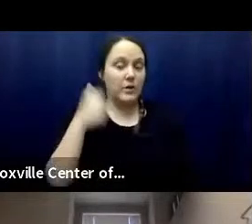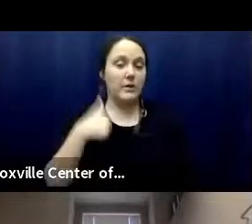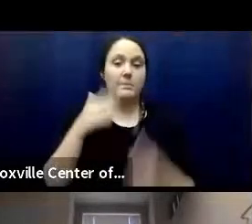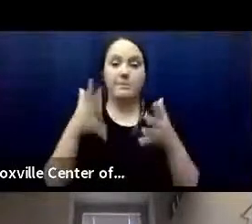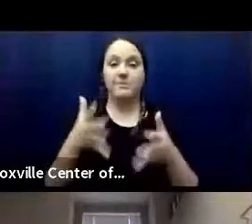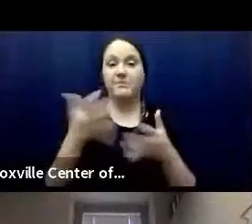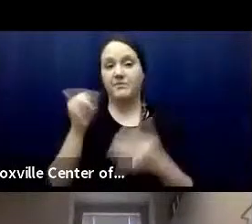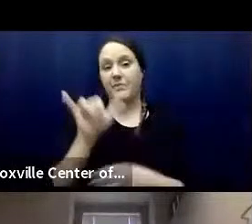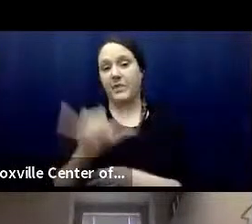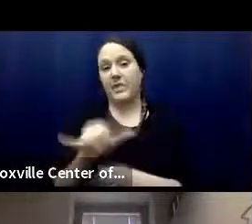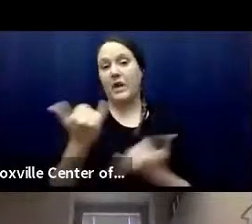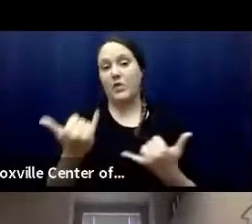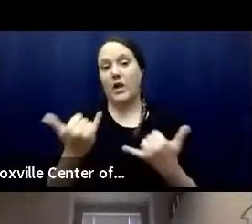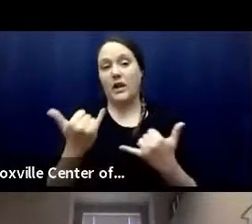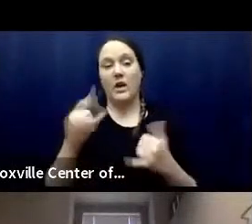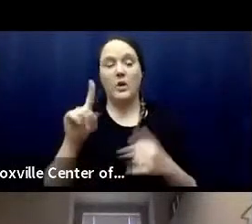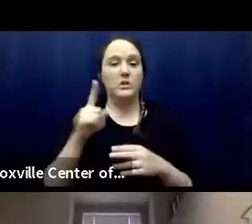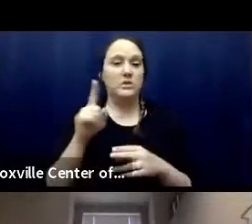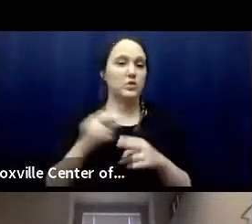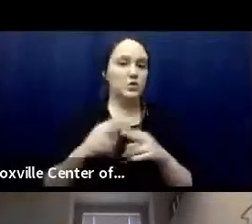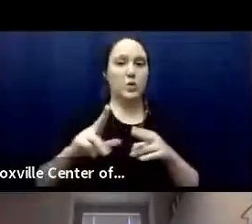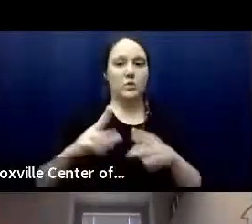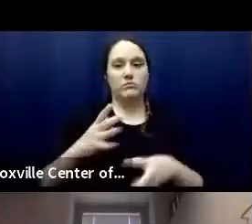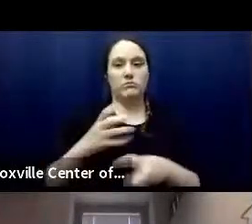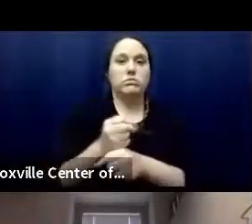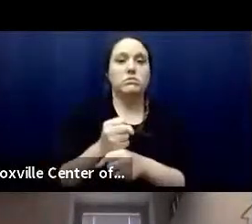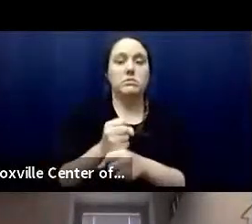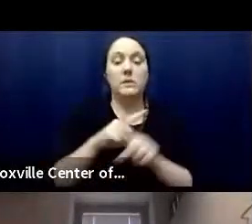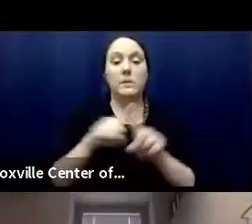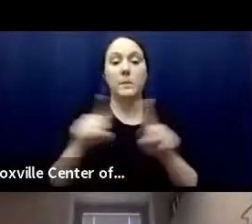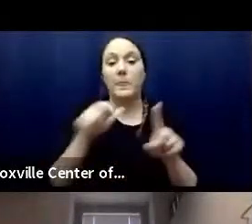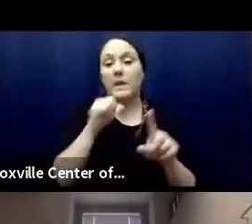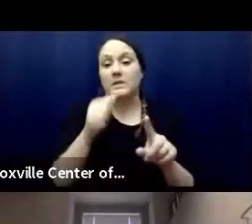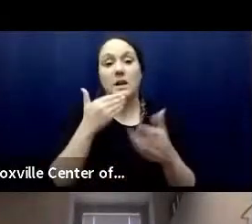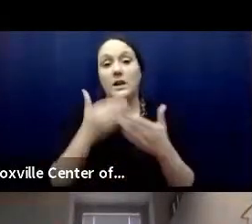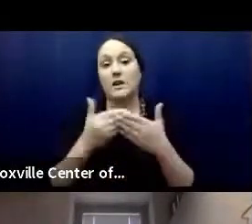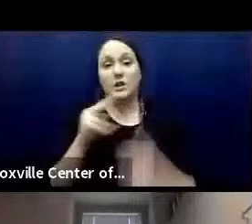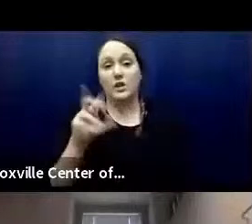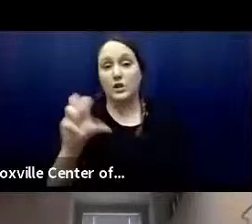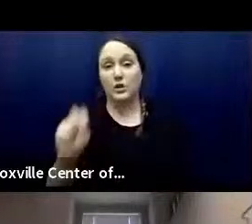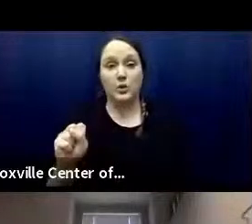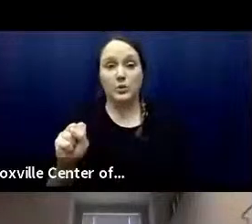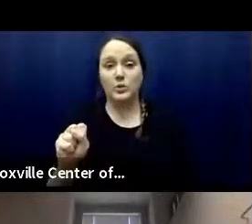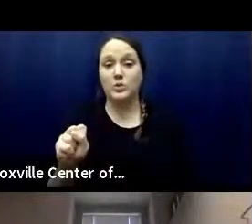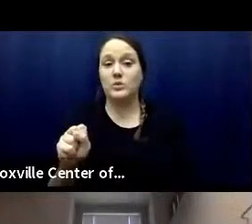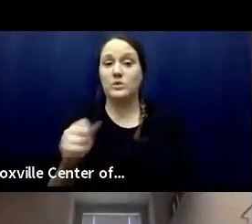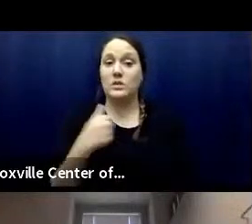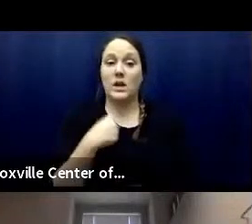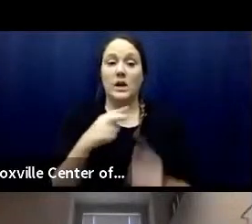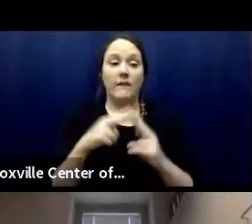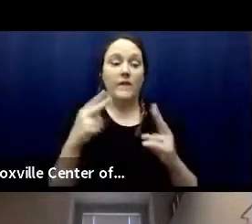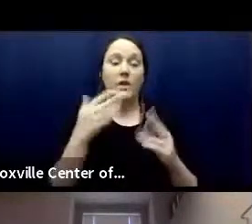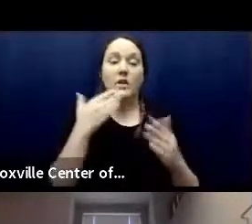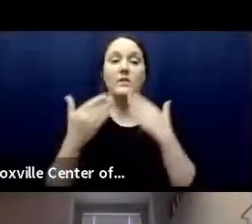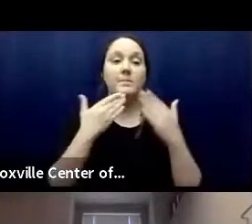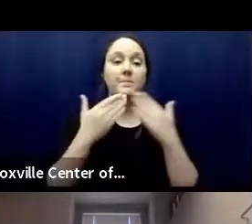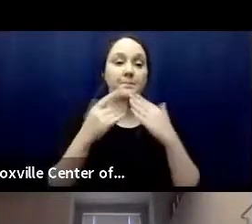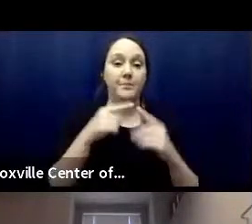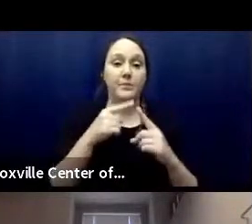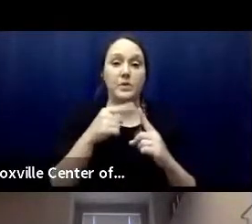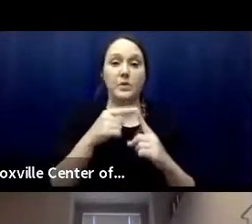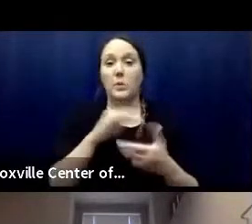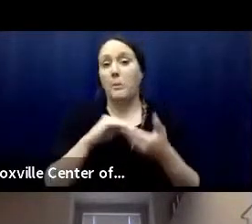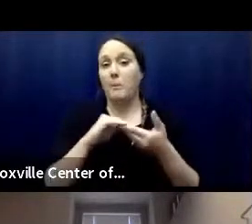that right now. That's just a quick summary, but it's not good news. I'm very grateful to the partnership